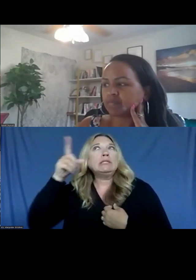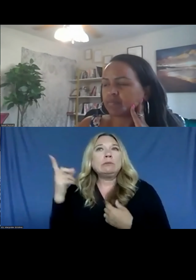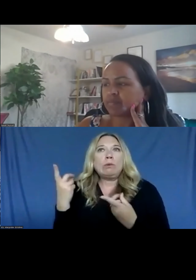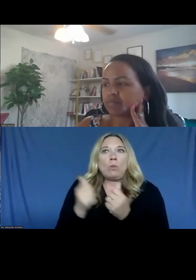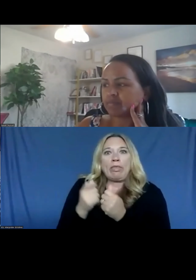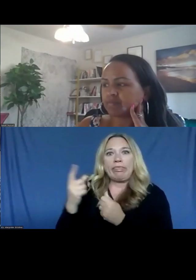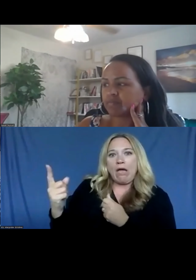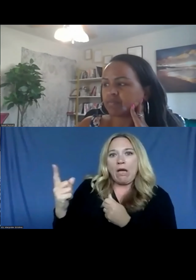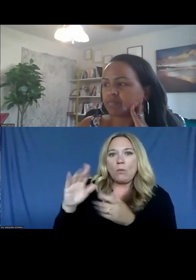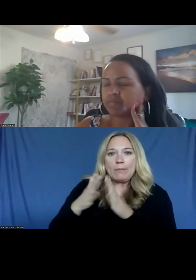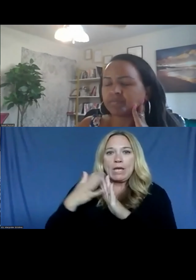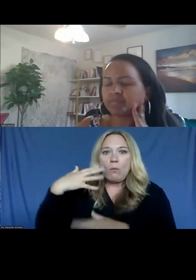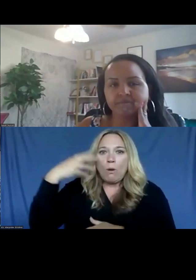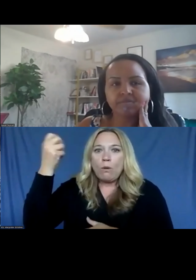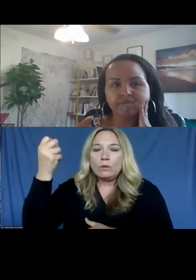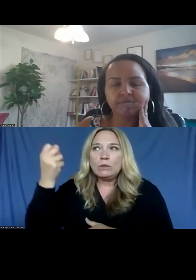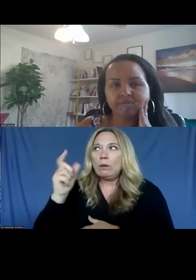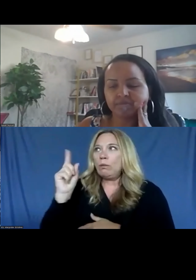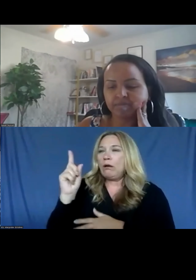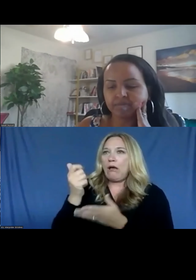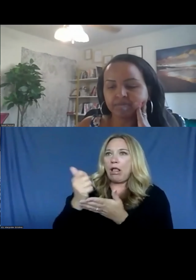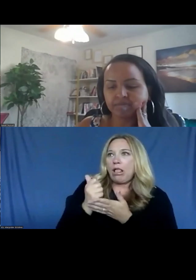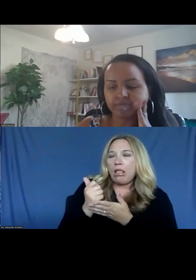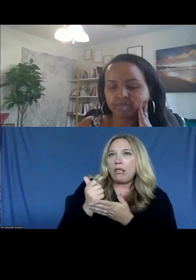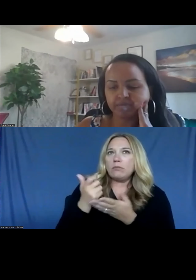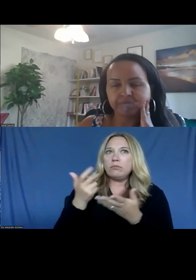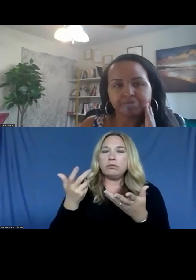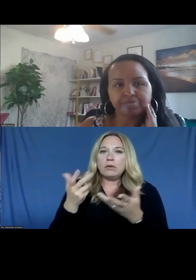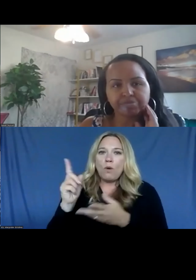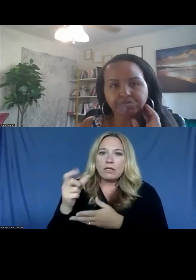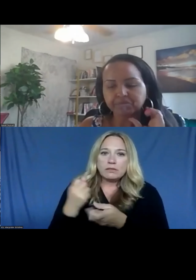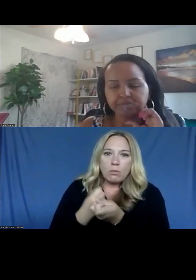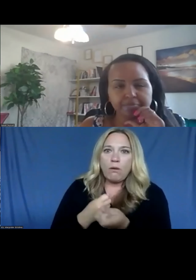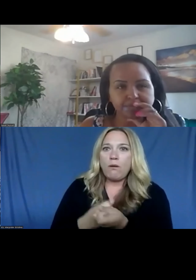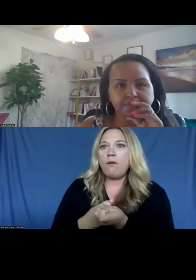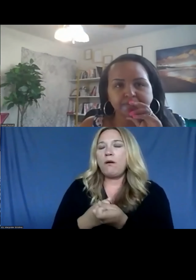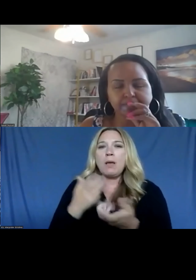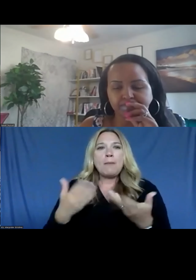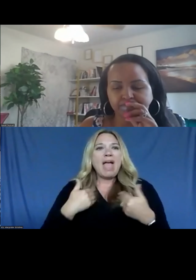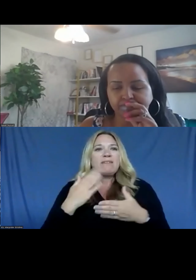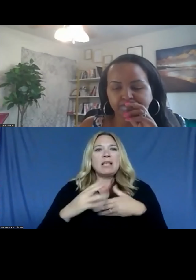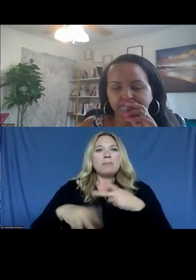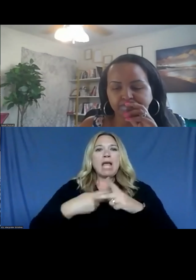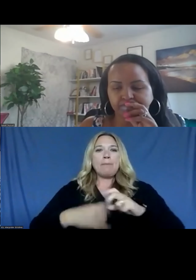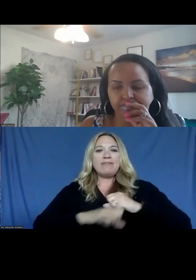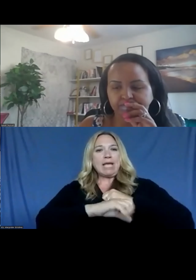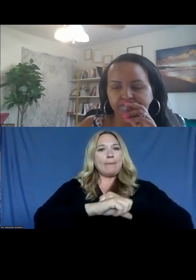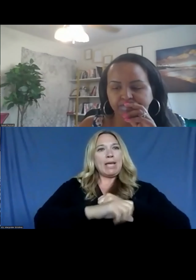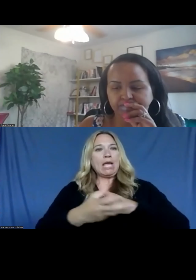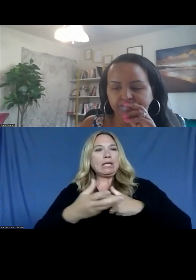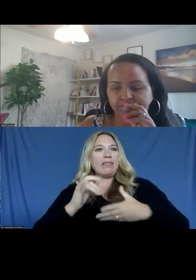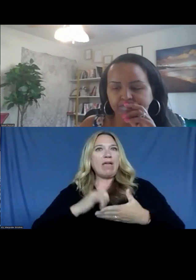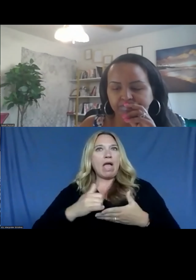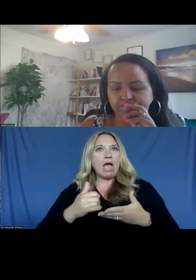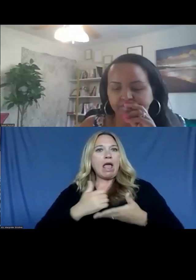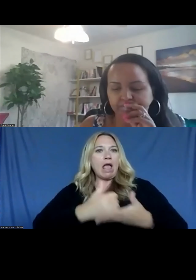that help and support? Maybe there's a campaign that really focuses on kind of just bringing people into the fold of what do they